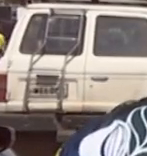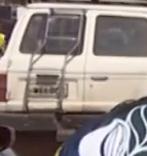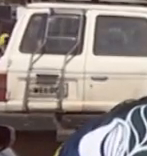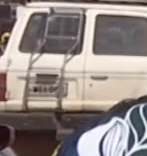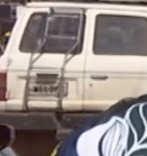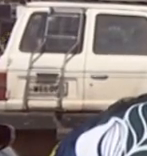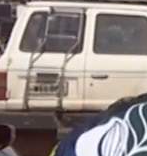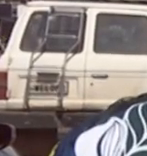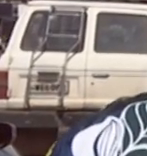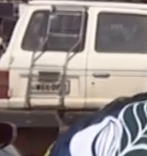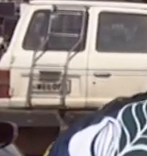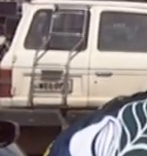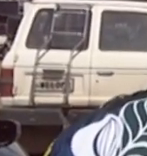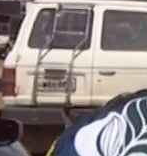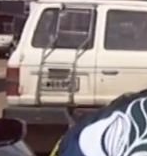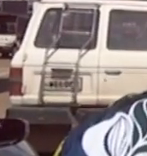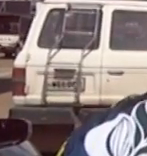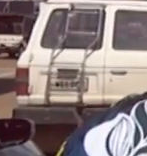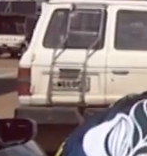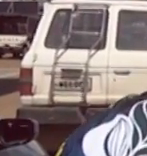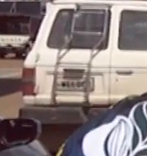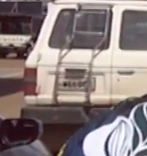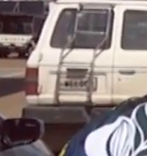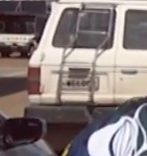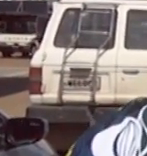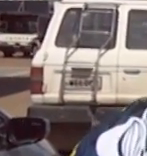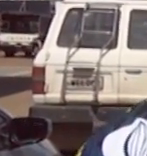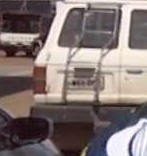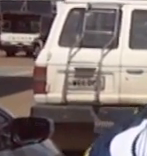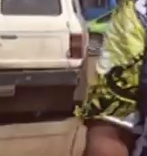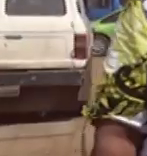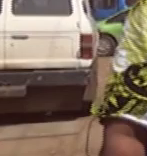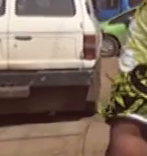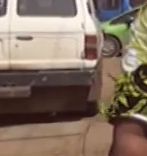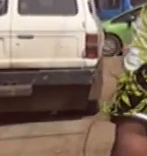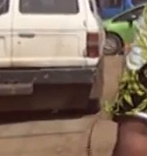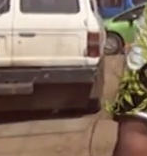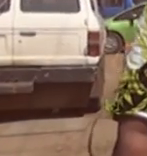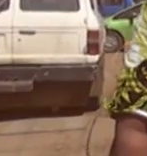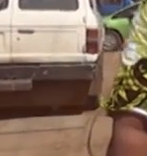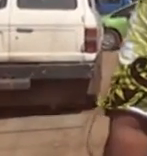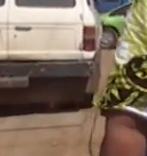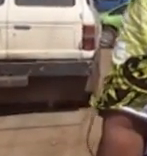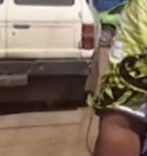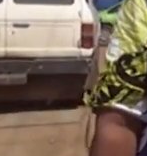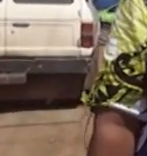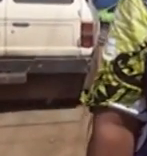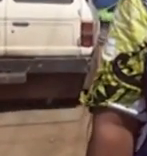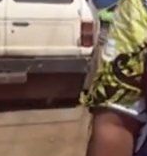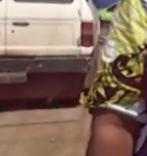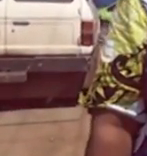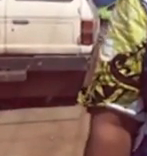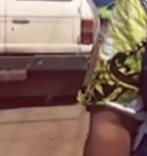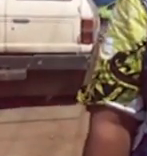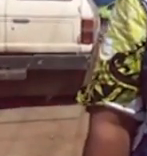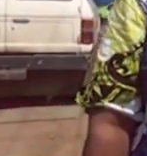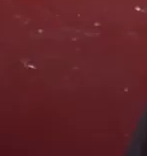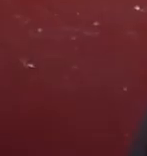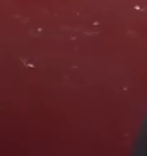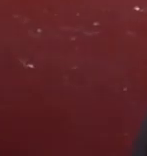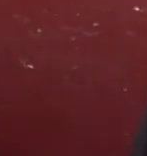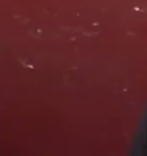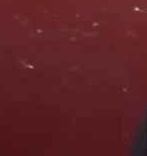I'm Jessie Masoliva. I'm from Lavendang, but I live in Mombasa. I like listening to Old FM. Only the classic